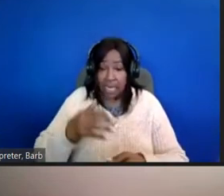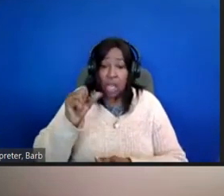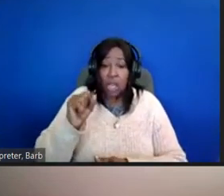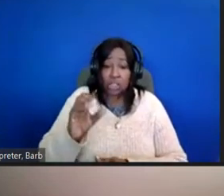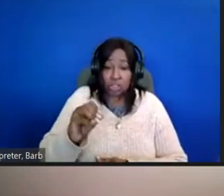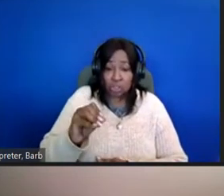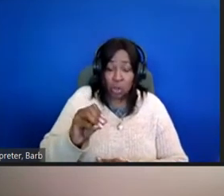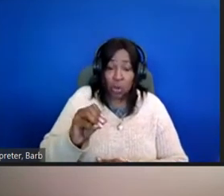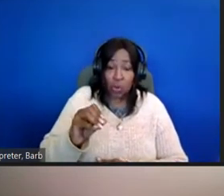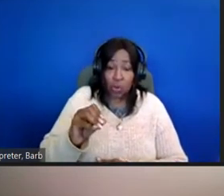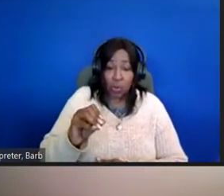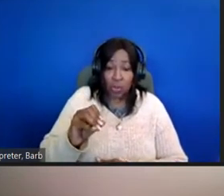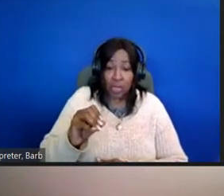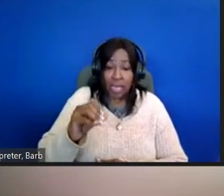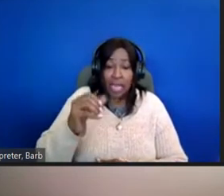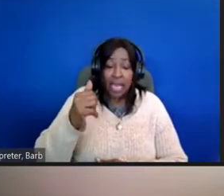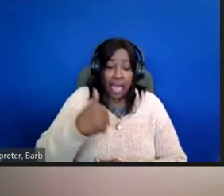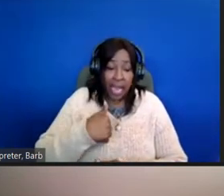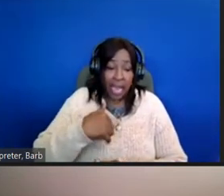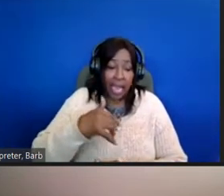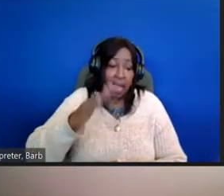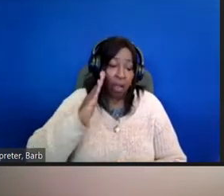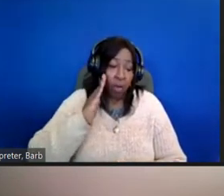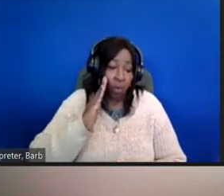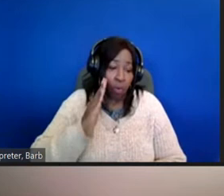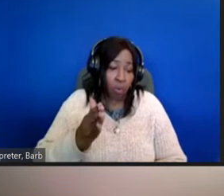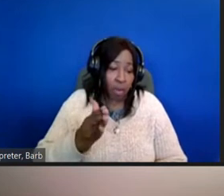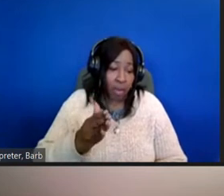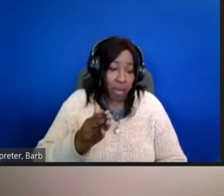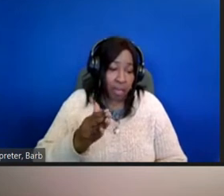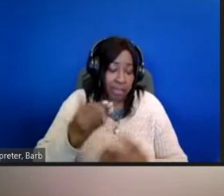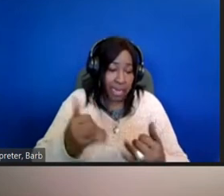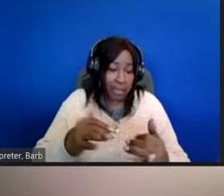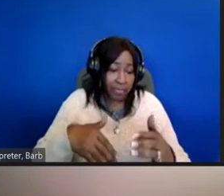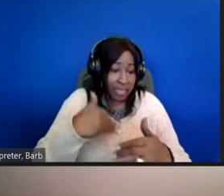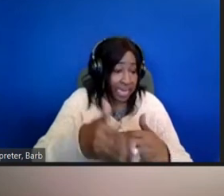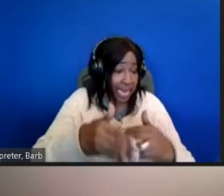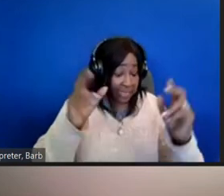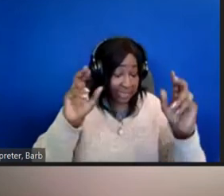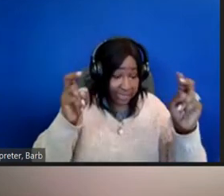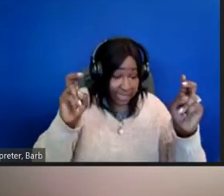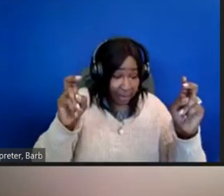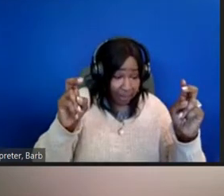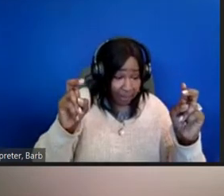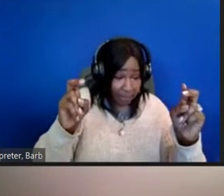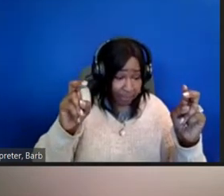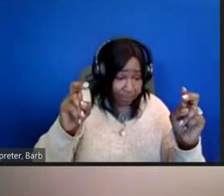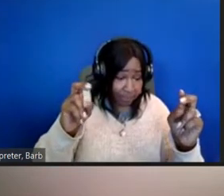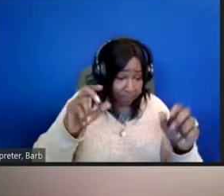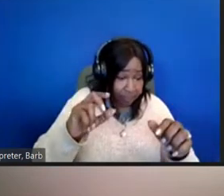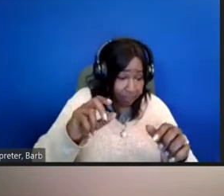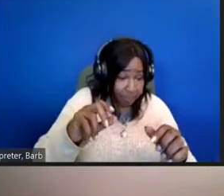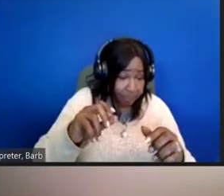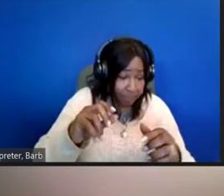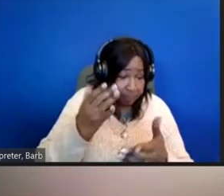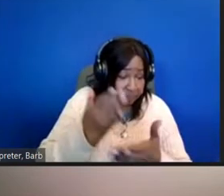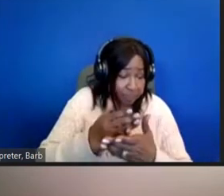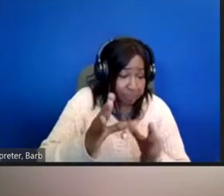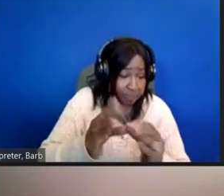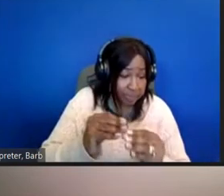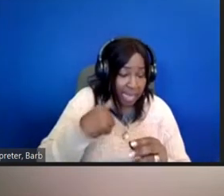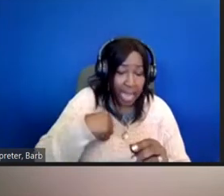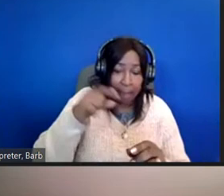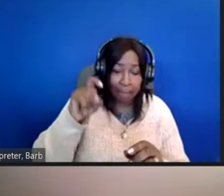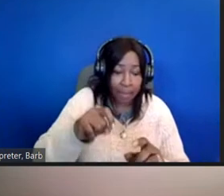So I am going to move on to the next topic of adjournment. I want to remind everybody